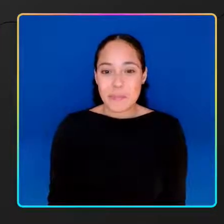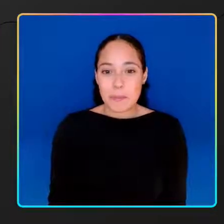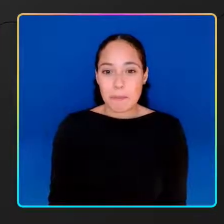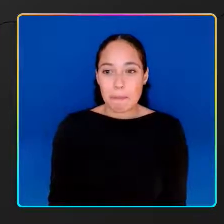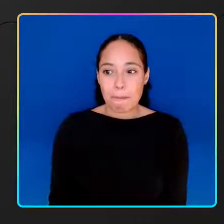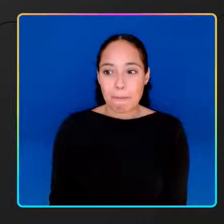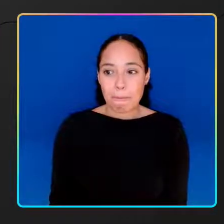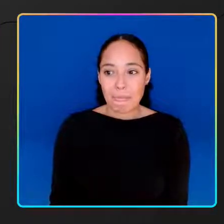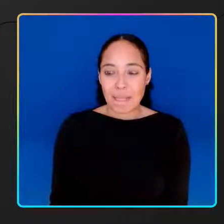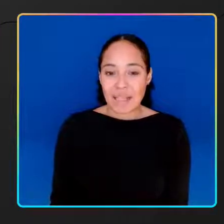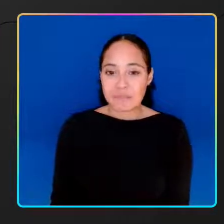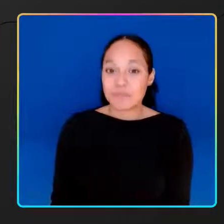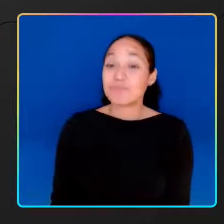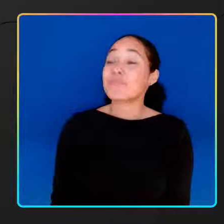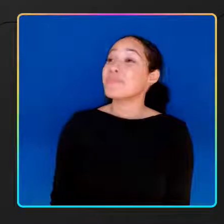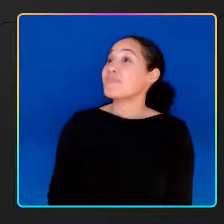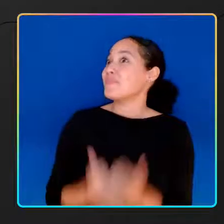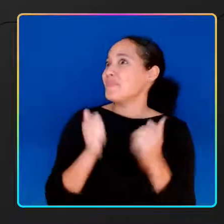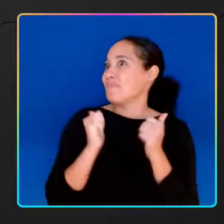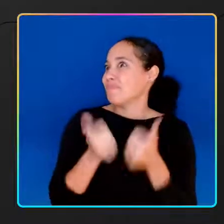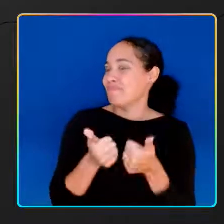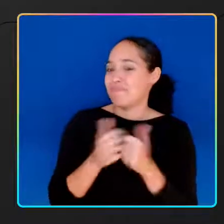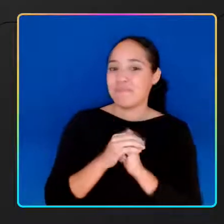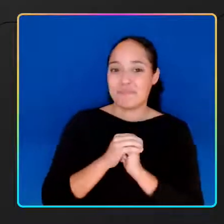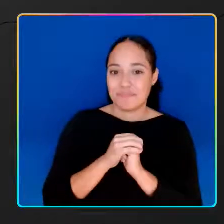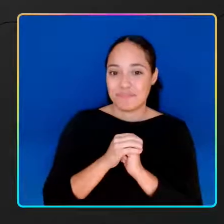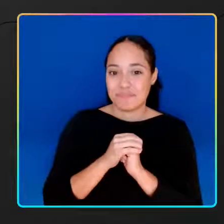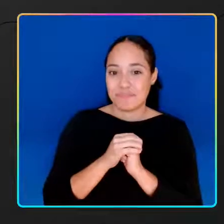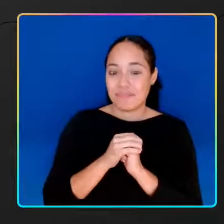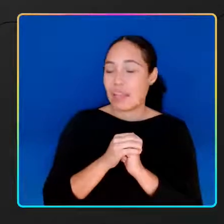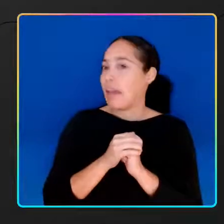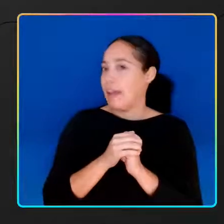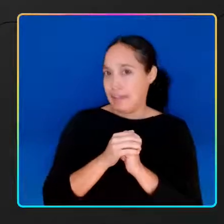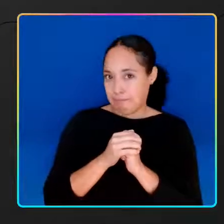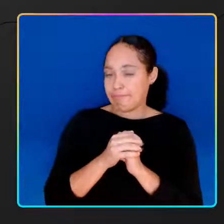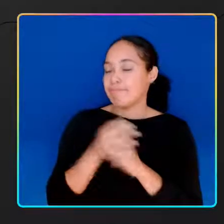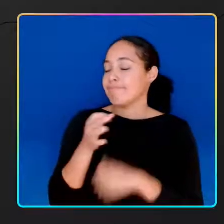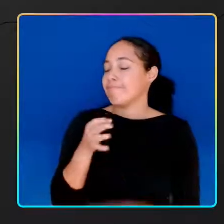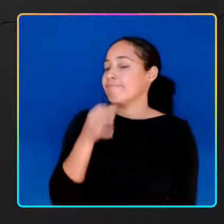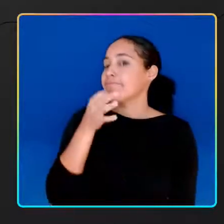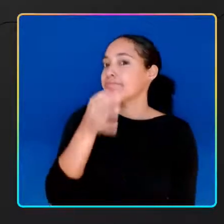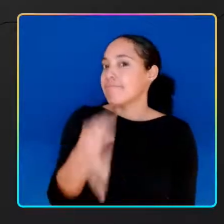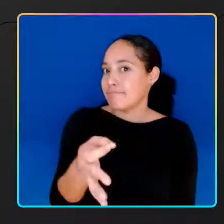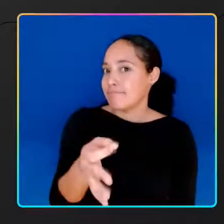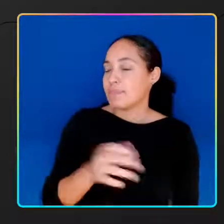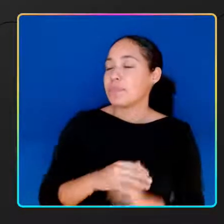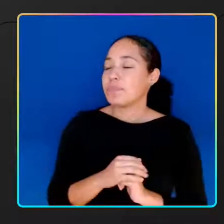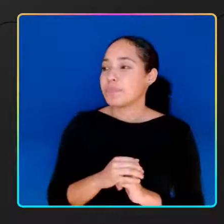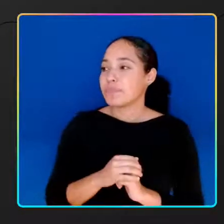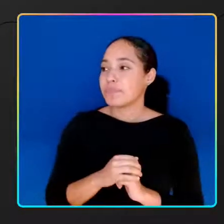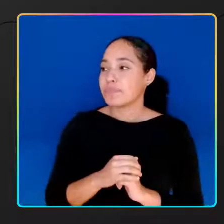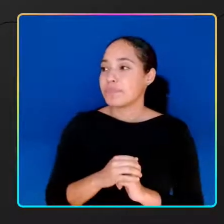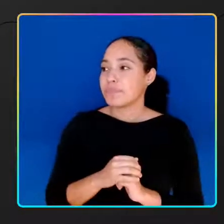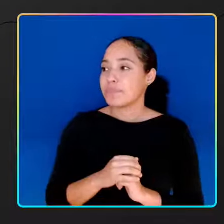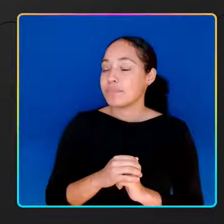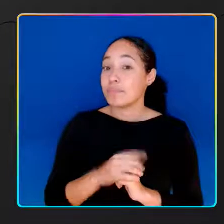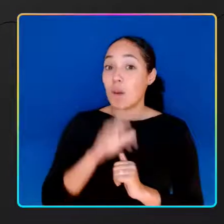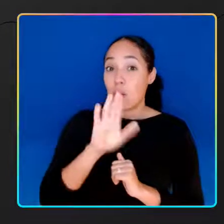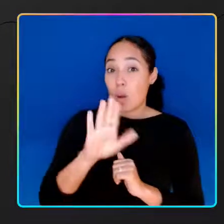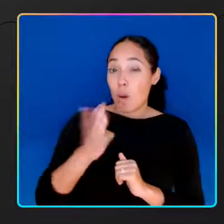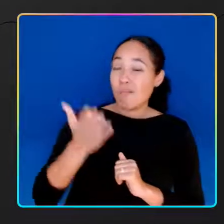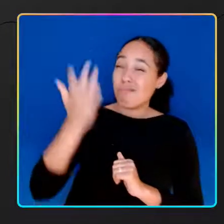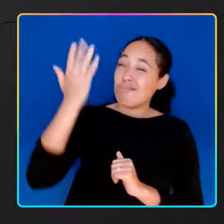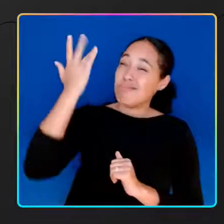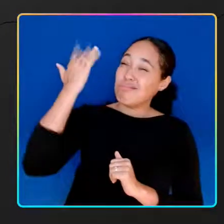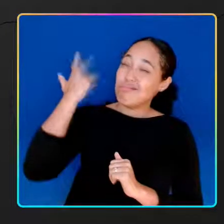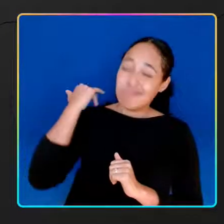Fabulous. We'll start with a nice easy one to get started. So what was your first computer? Can you